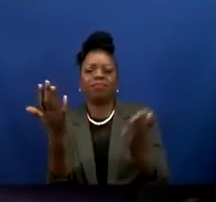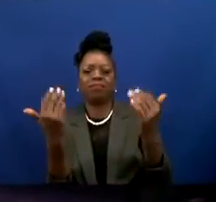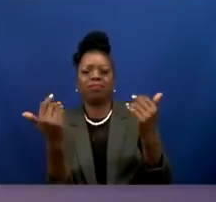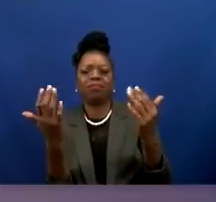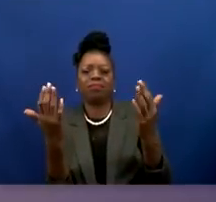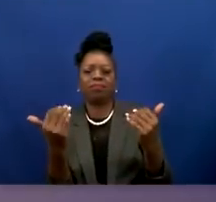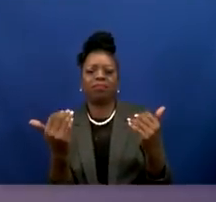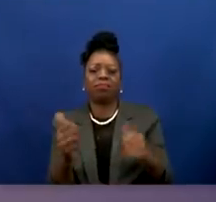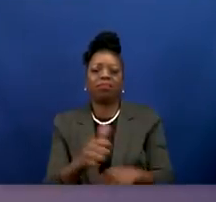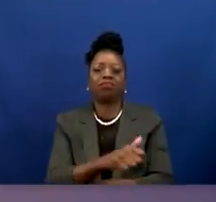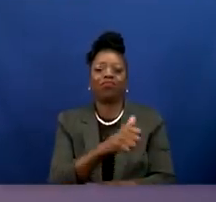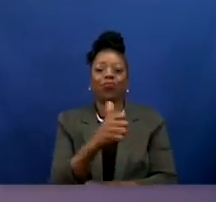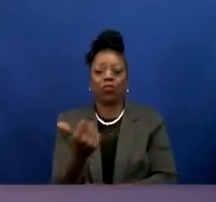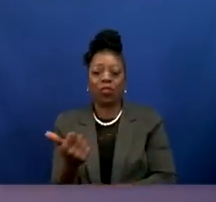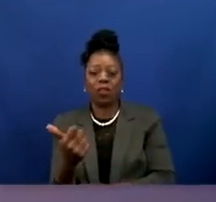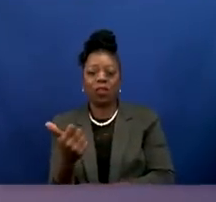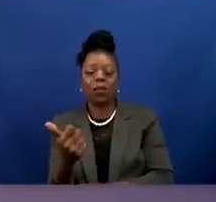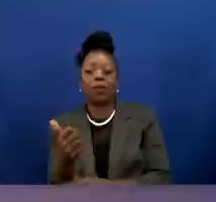Is there another?